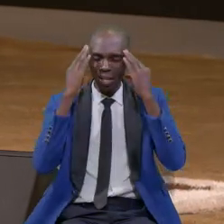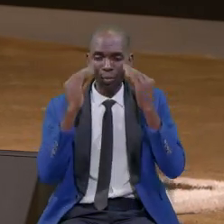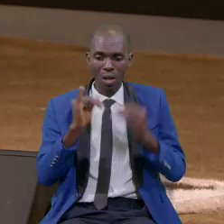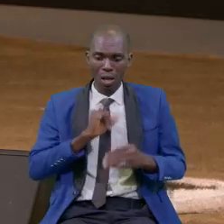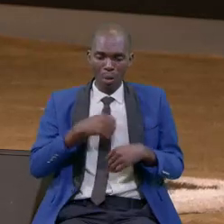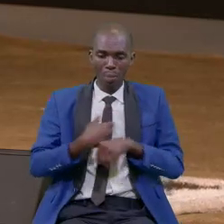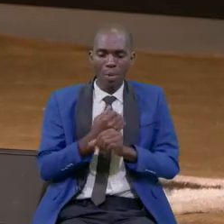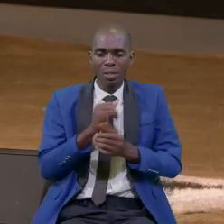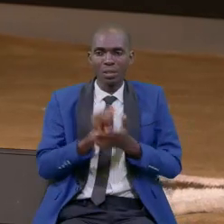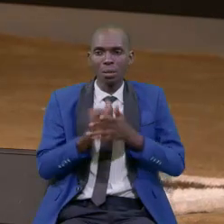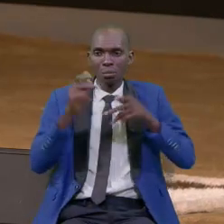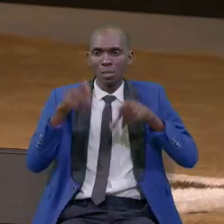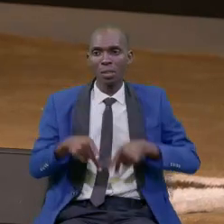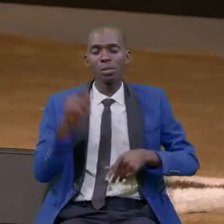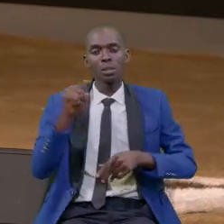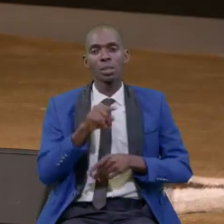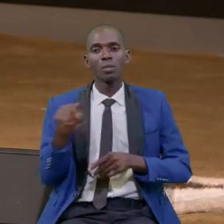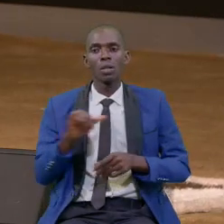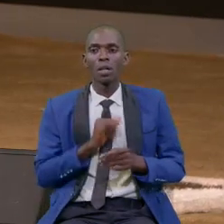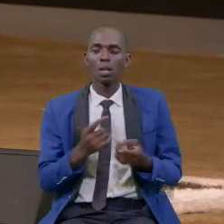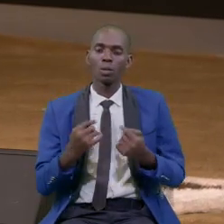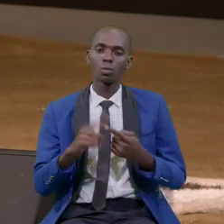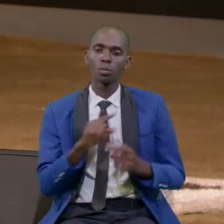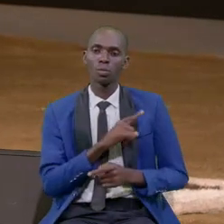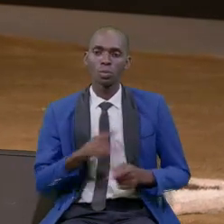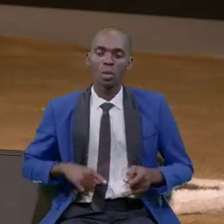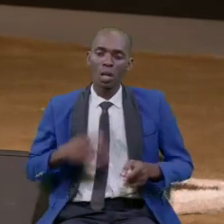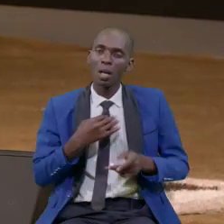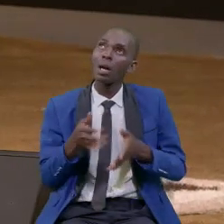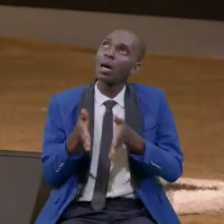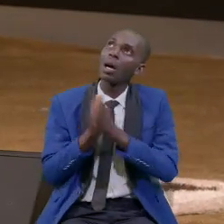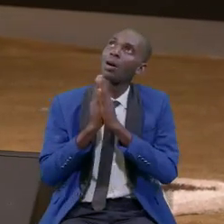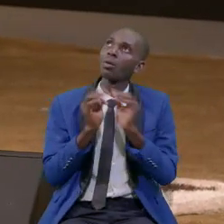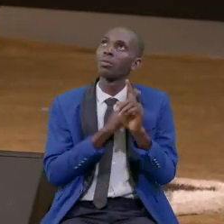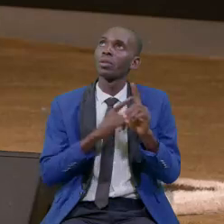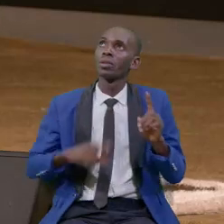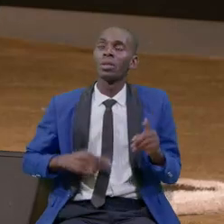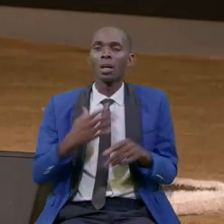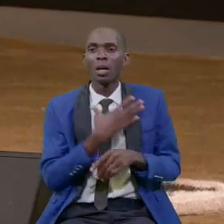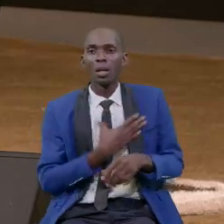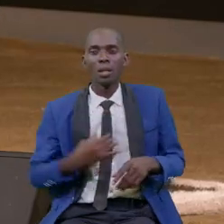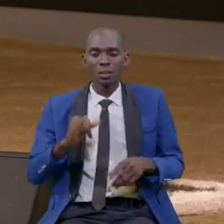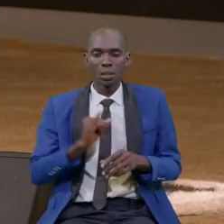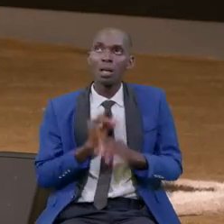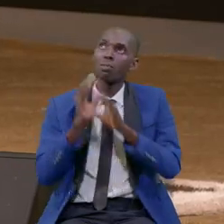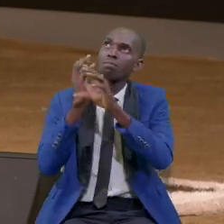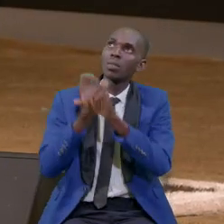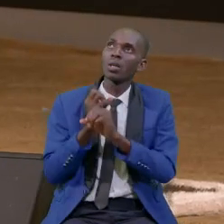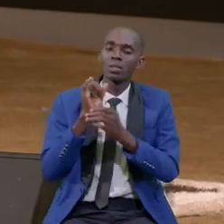Therefore, I come to the Lord and demand of him and ask of him, and I have that